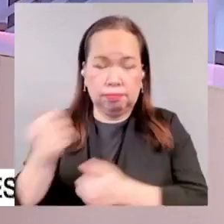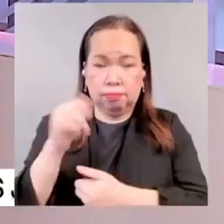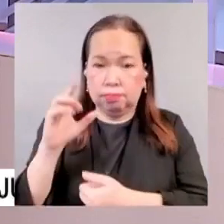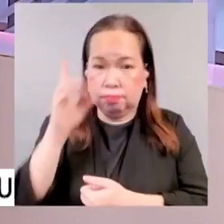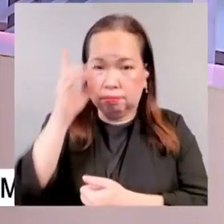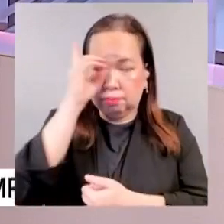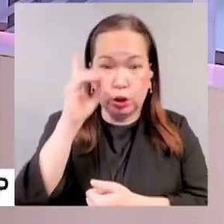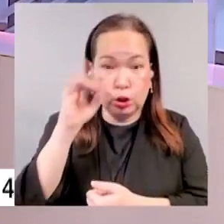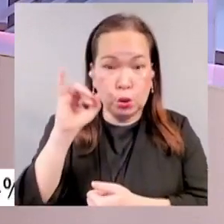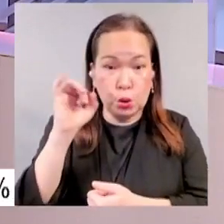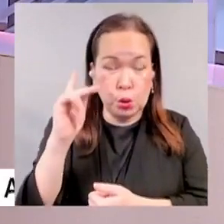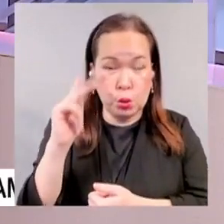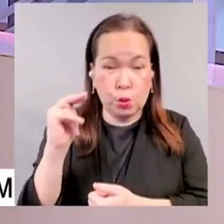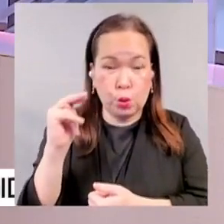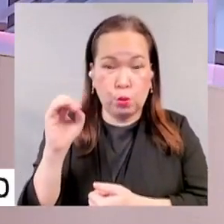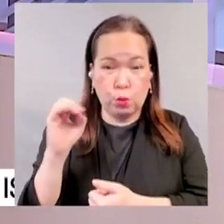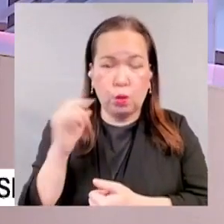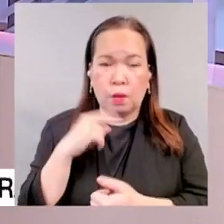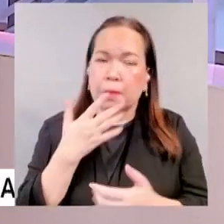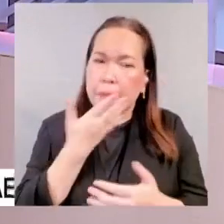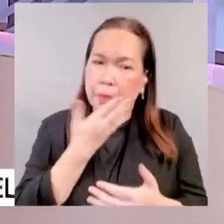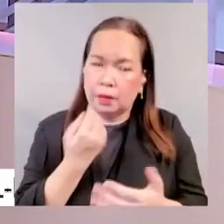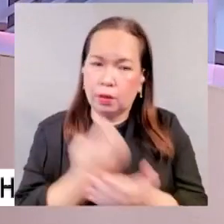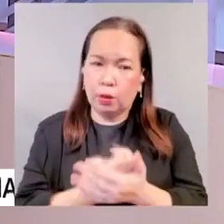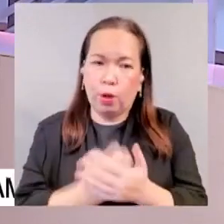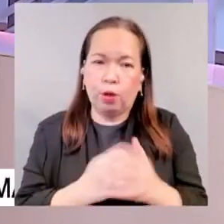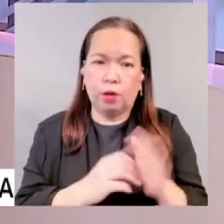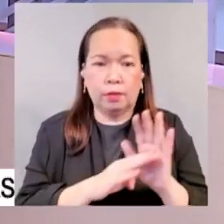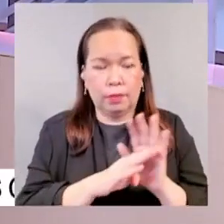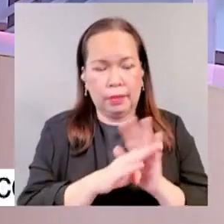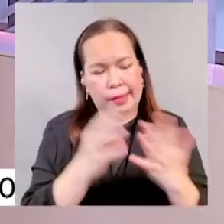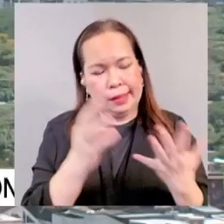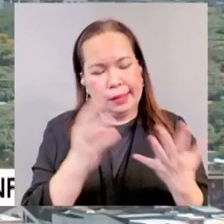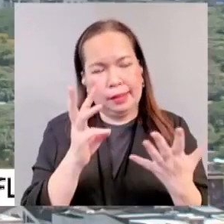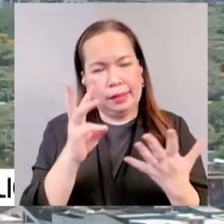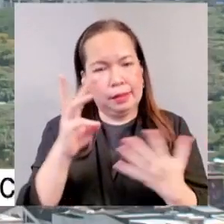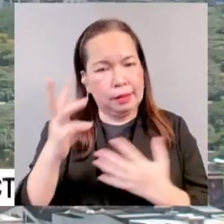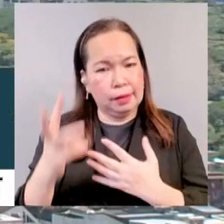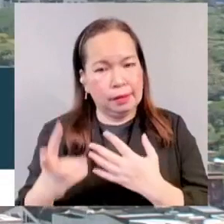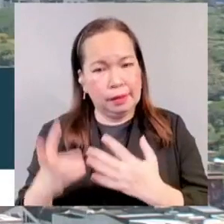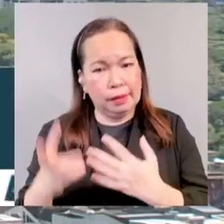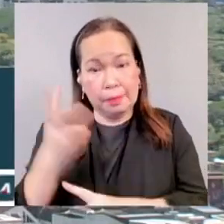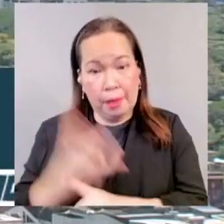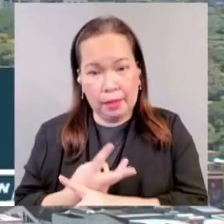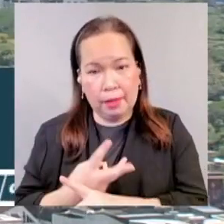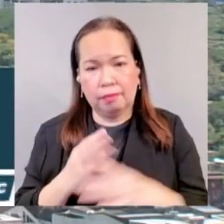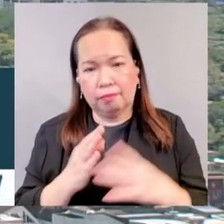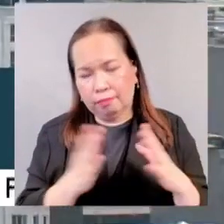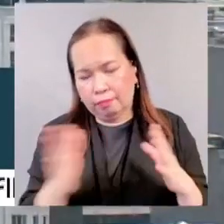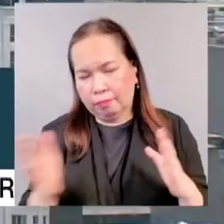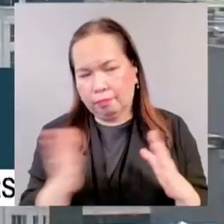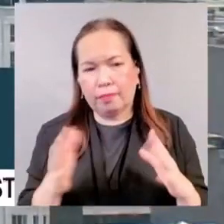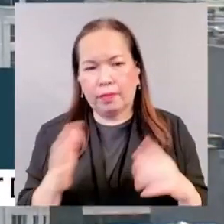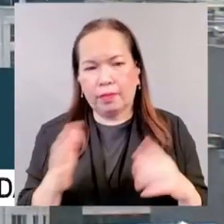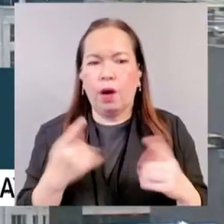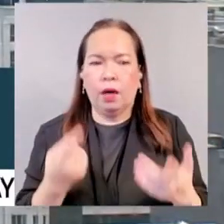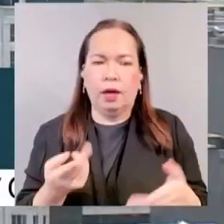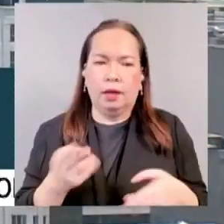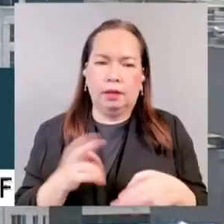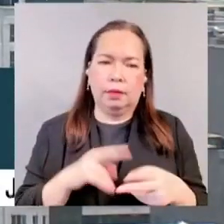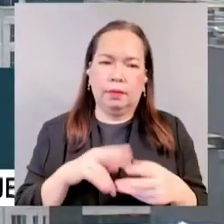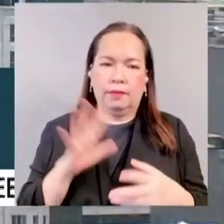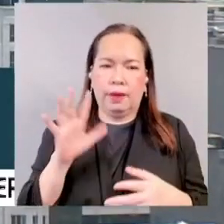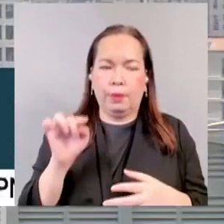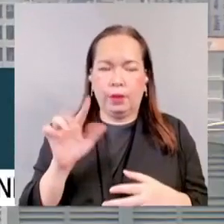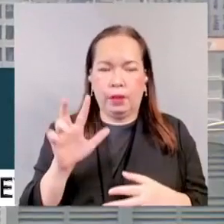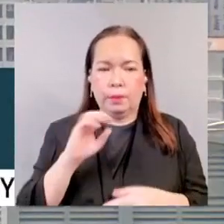in the second half of the year on the back of stronger government spending. The Philippine economy grew 5.3% in the first half. Government